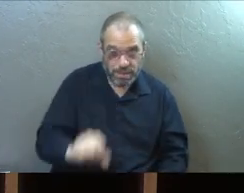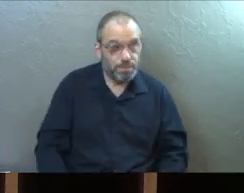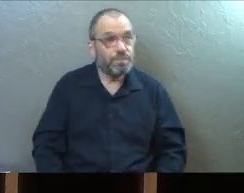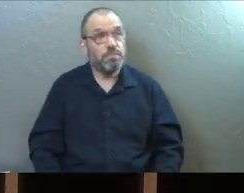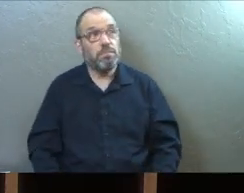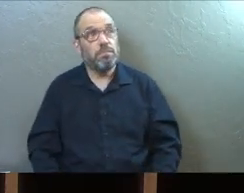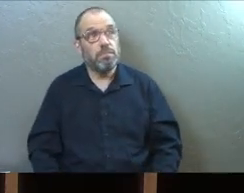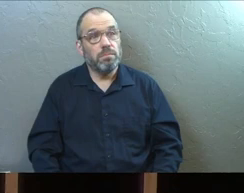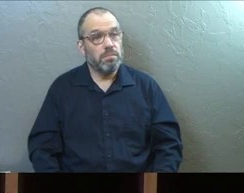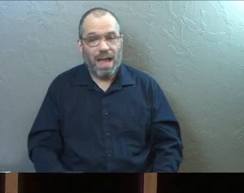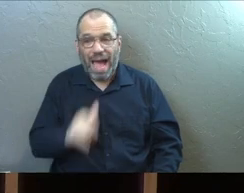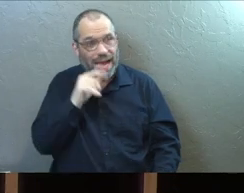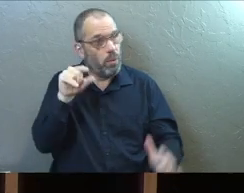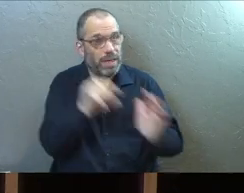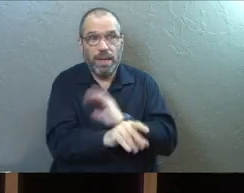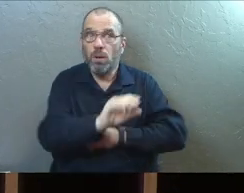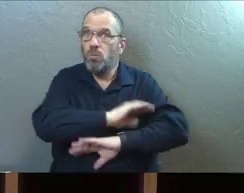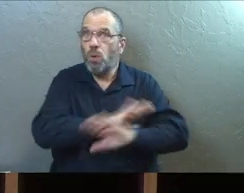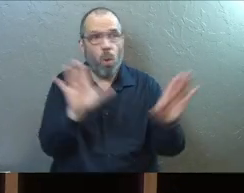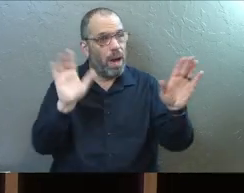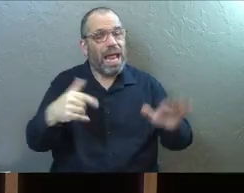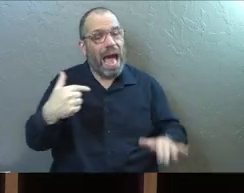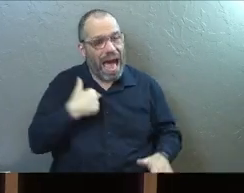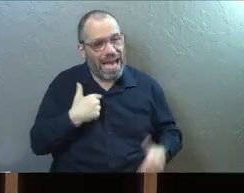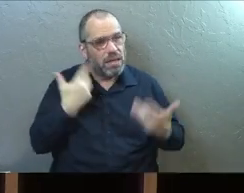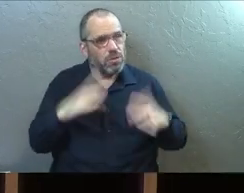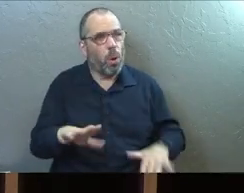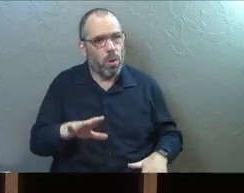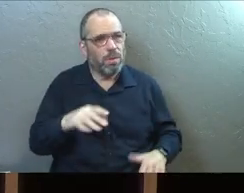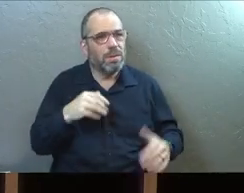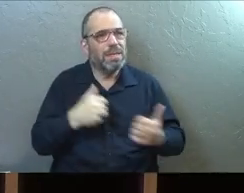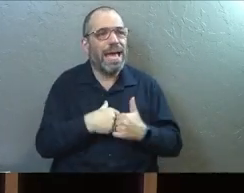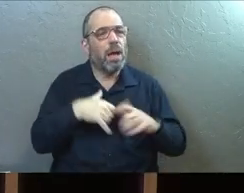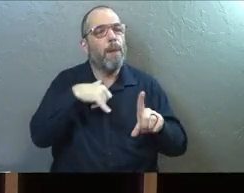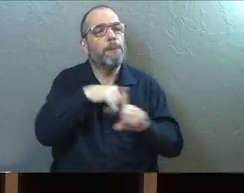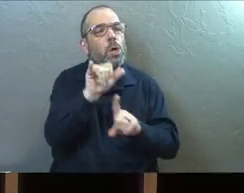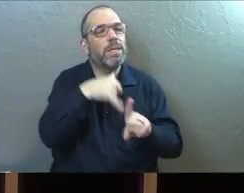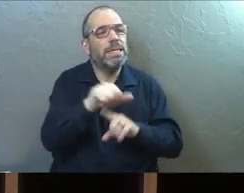his answer was, I don't want to kill anyone. I just don't like bullies.